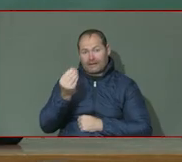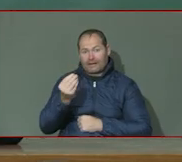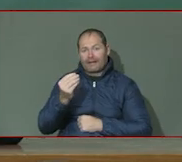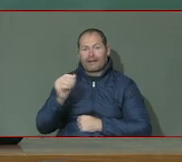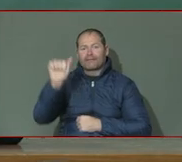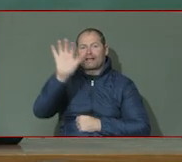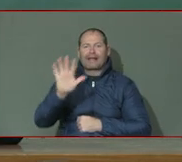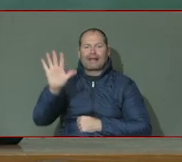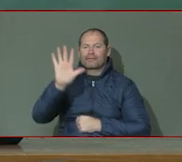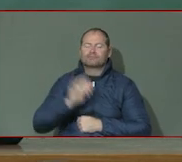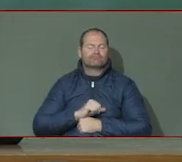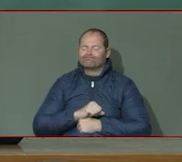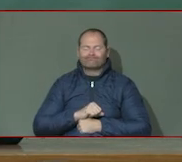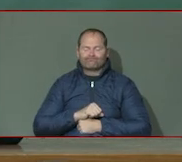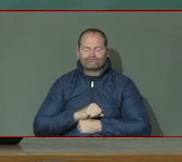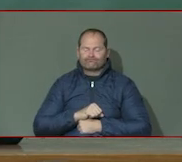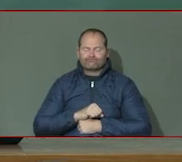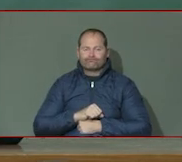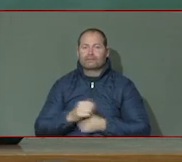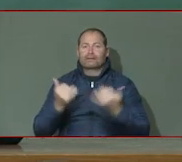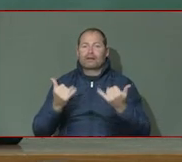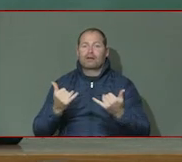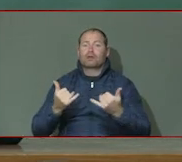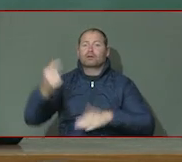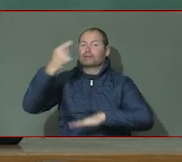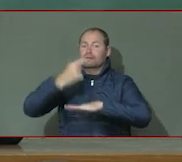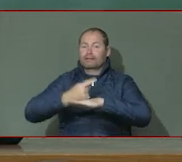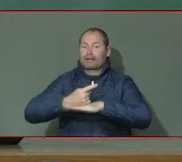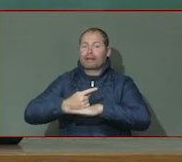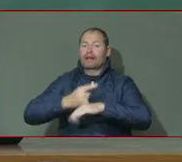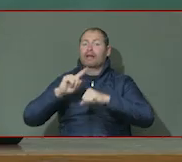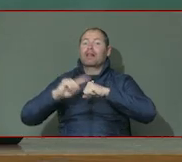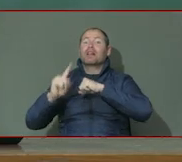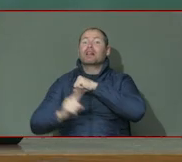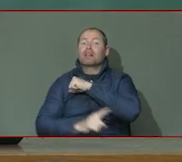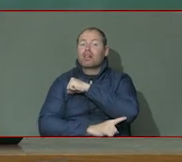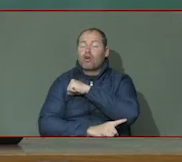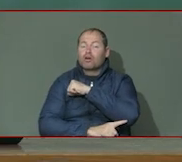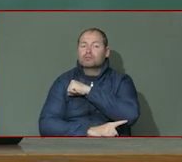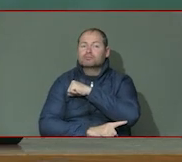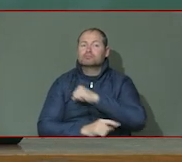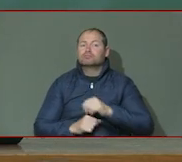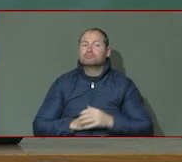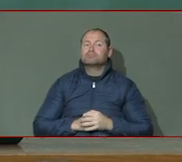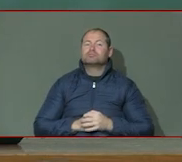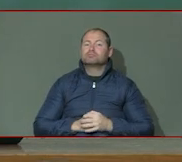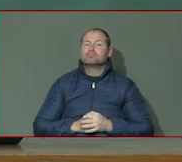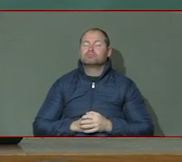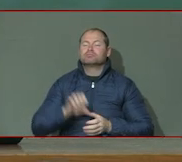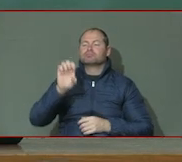It's on the last day. Our owner's equity, our owner's shareholders' equity was 9960.